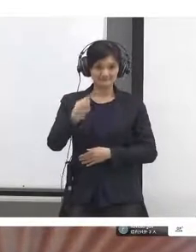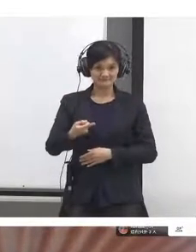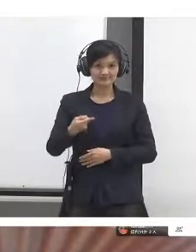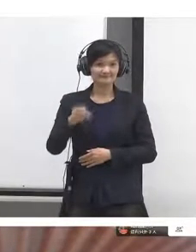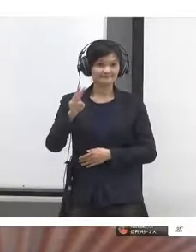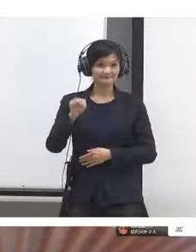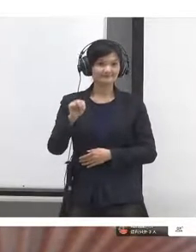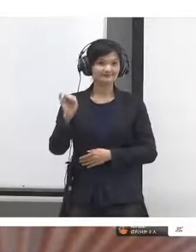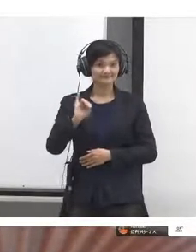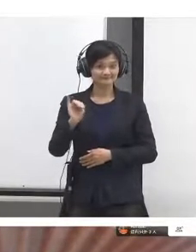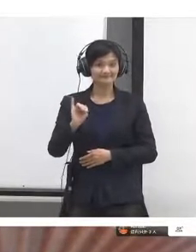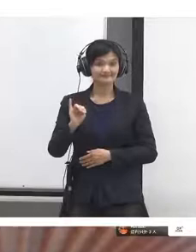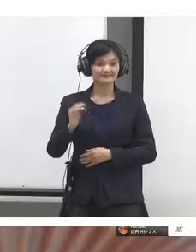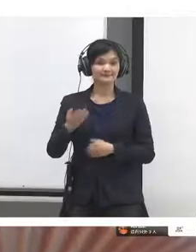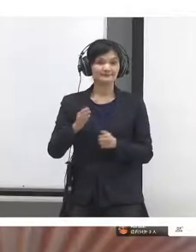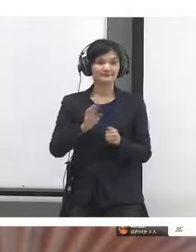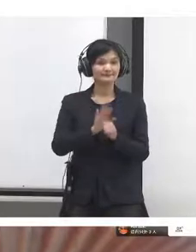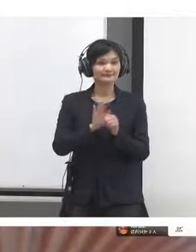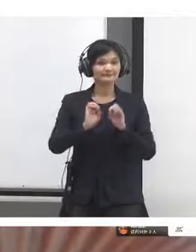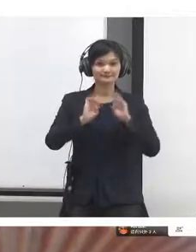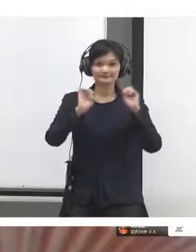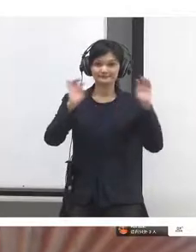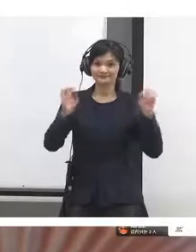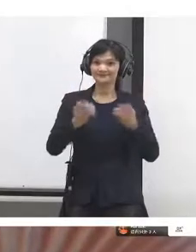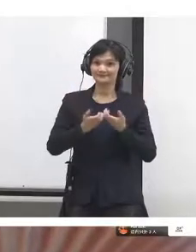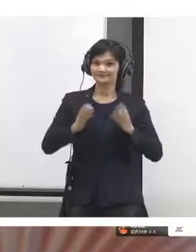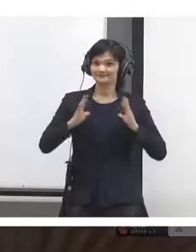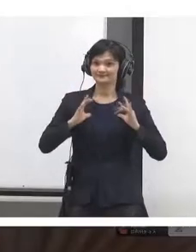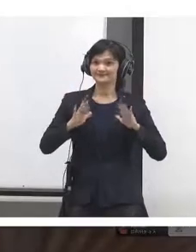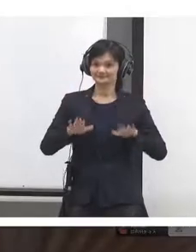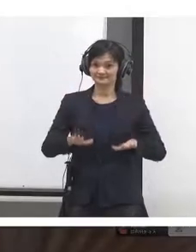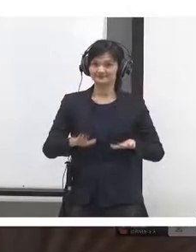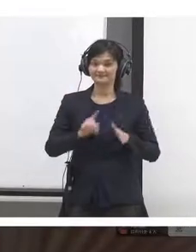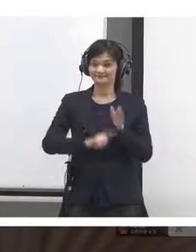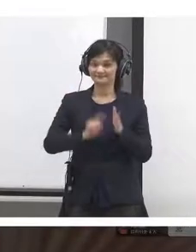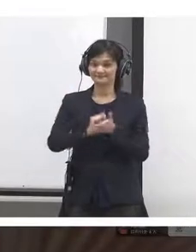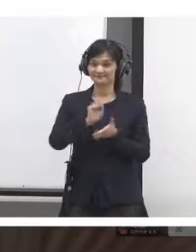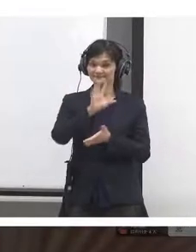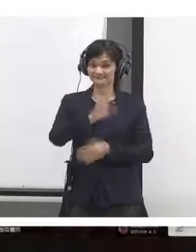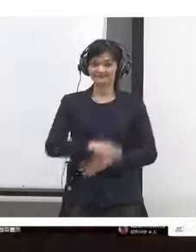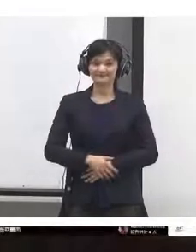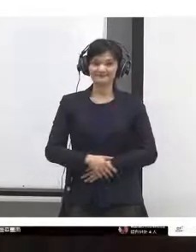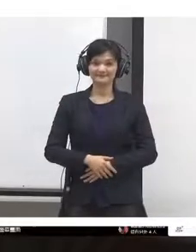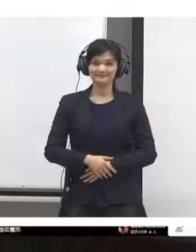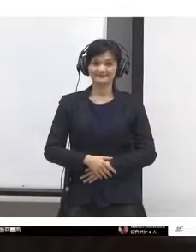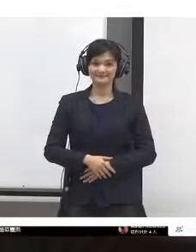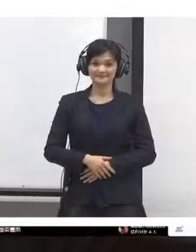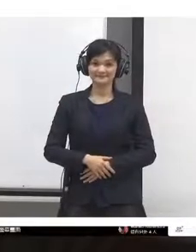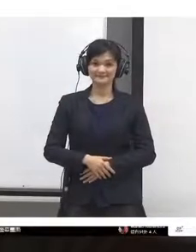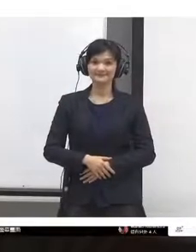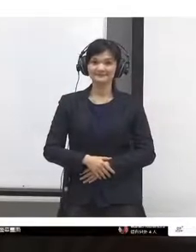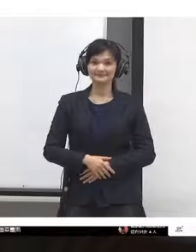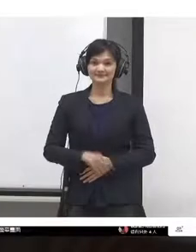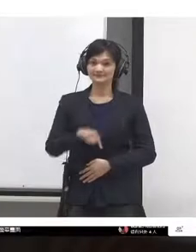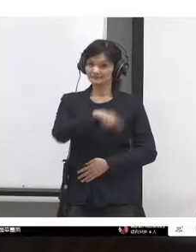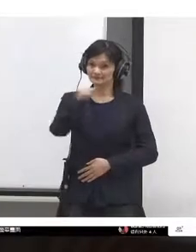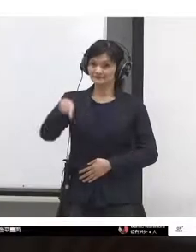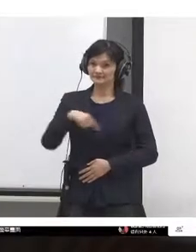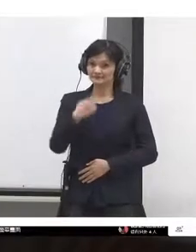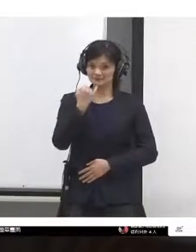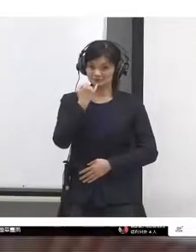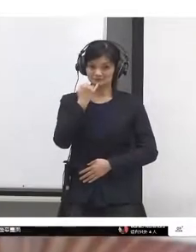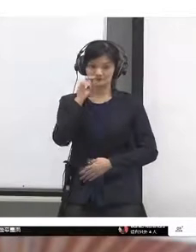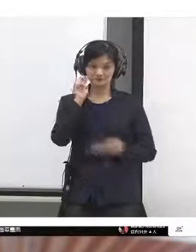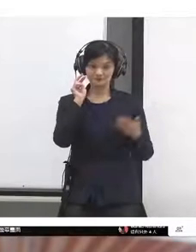share your screen? And yeah, I wanna share my screen. Can you see my screen? Let me see.